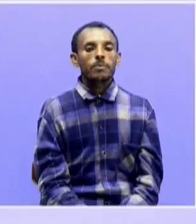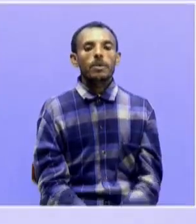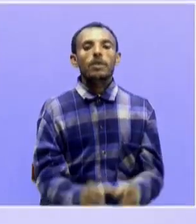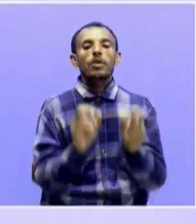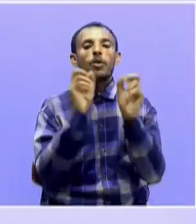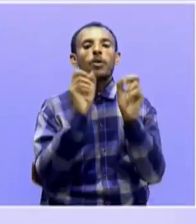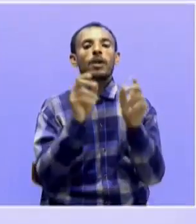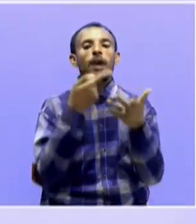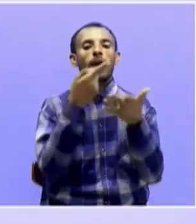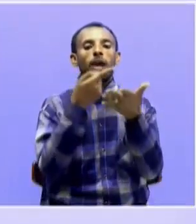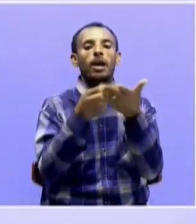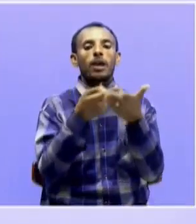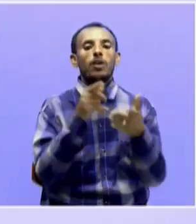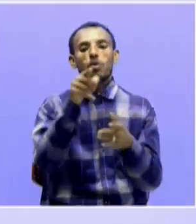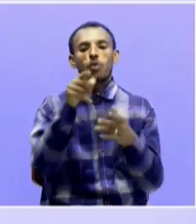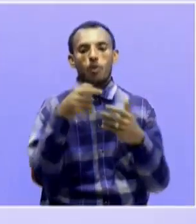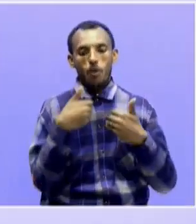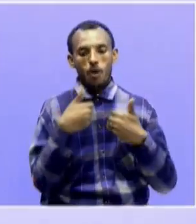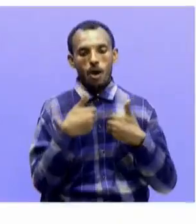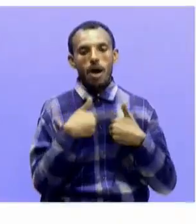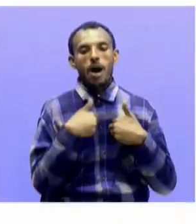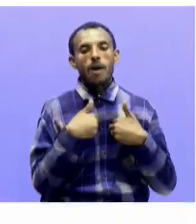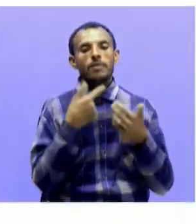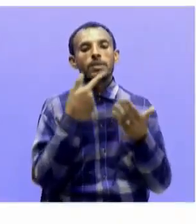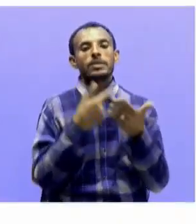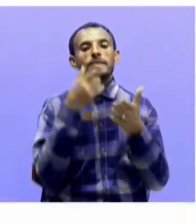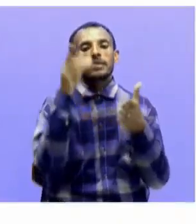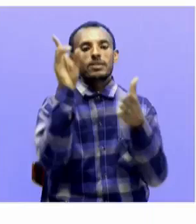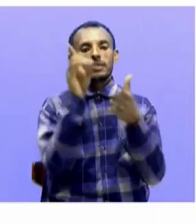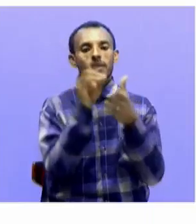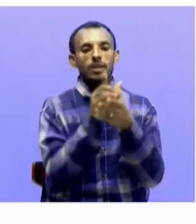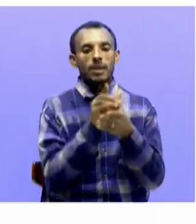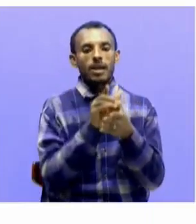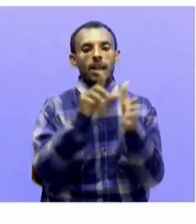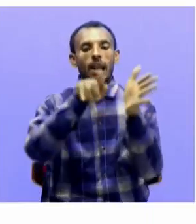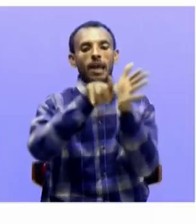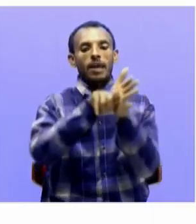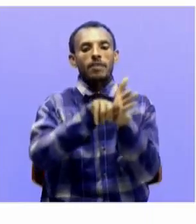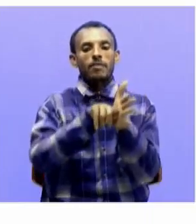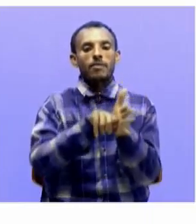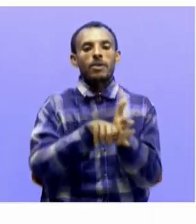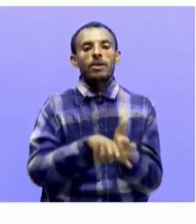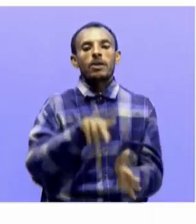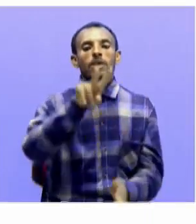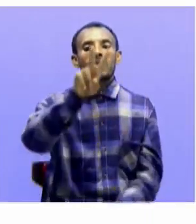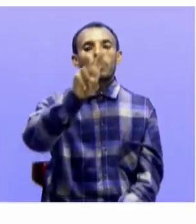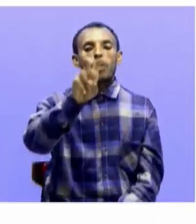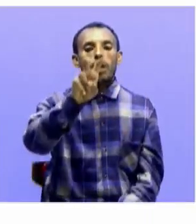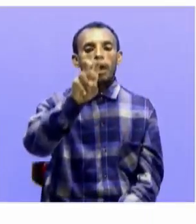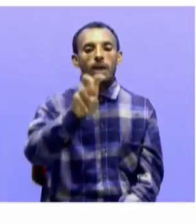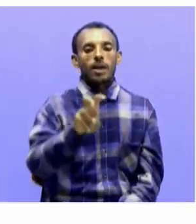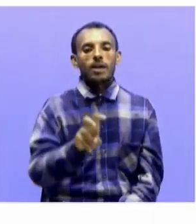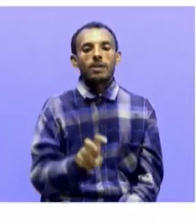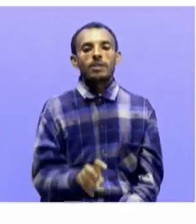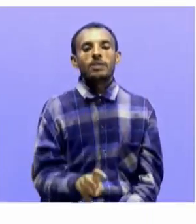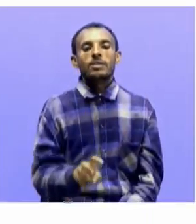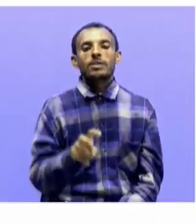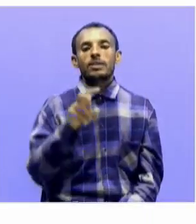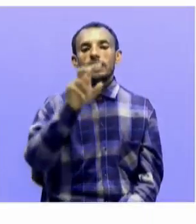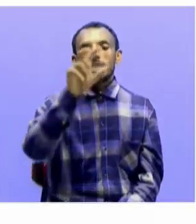Okay, here you have this data set, negative 20, 30,